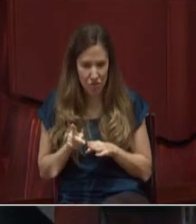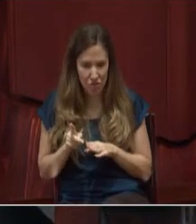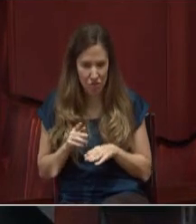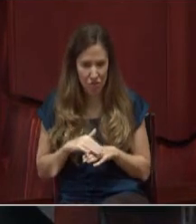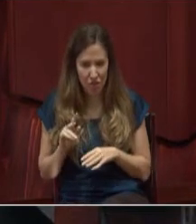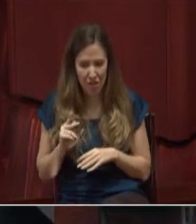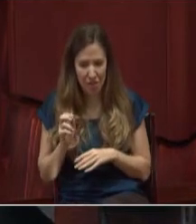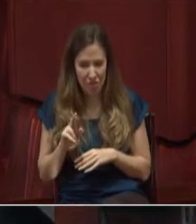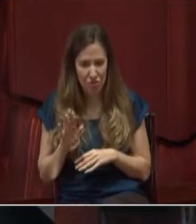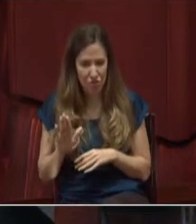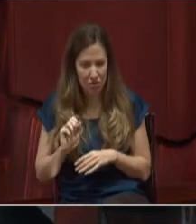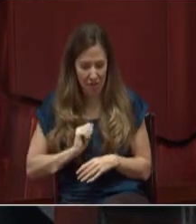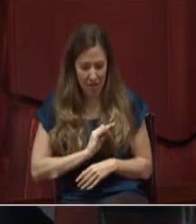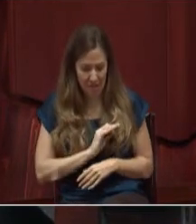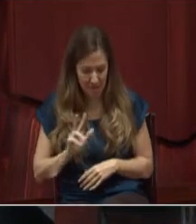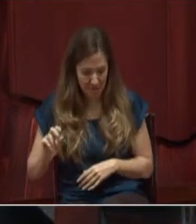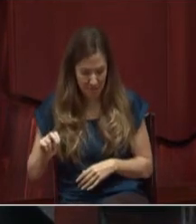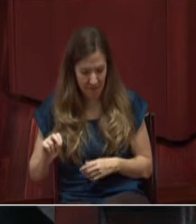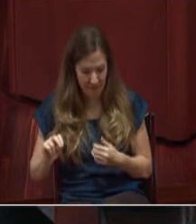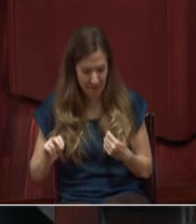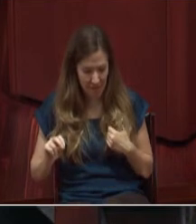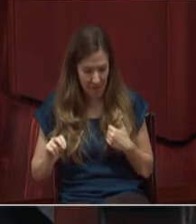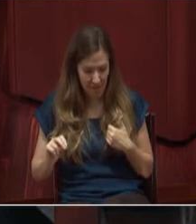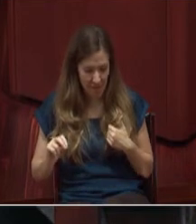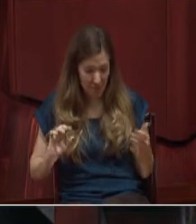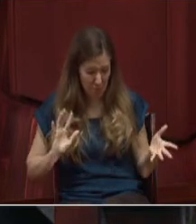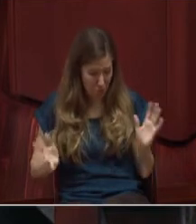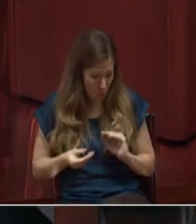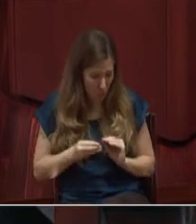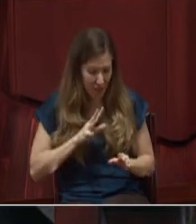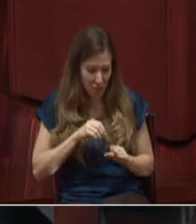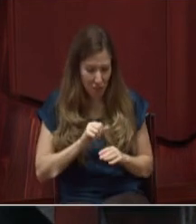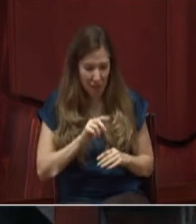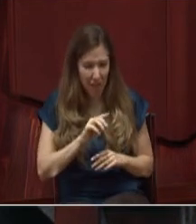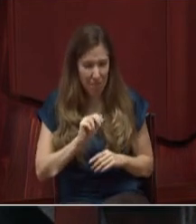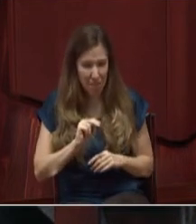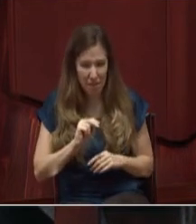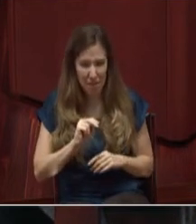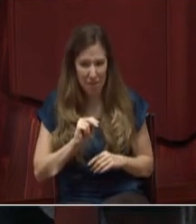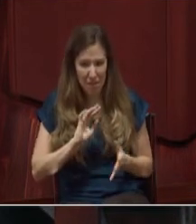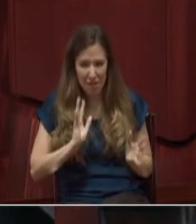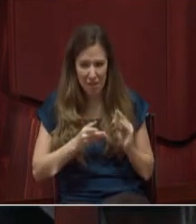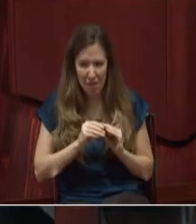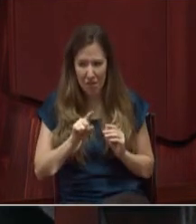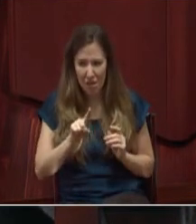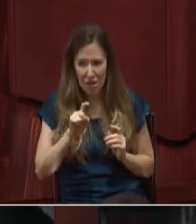Kissinger's staff, and there were, I think, a total, including admin people, of only about